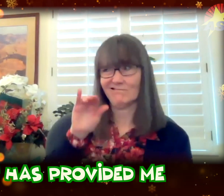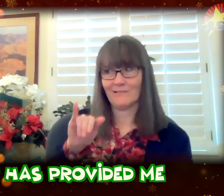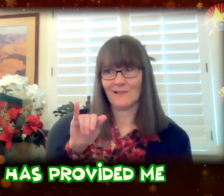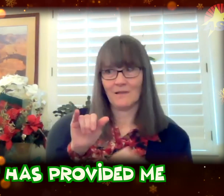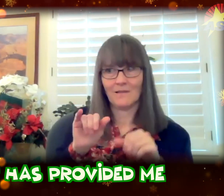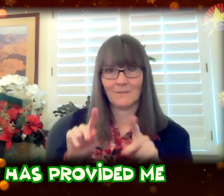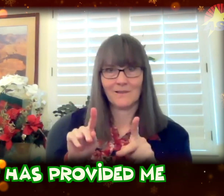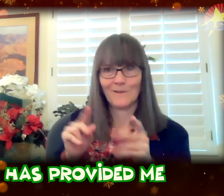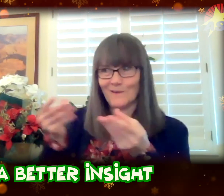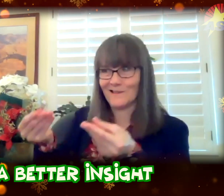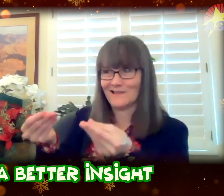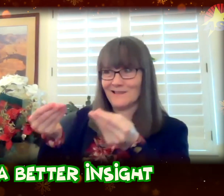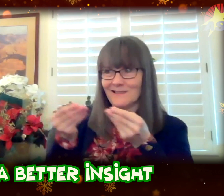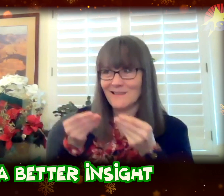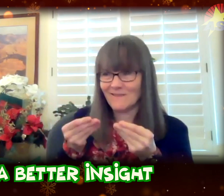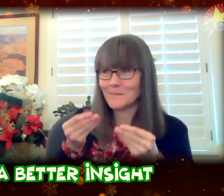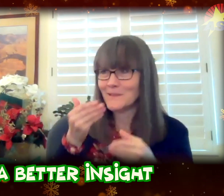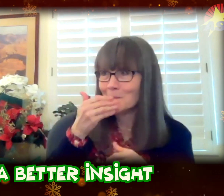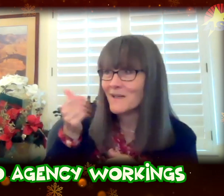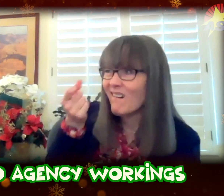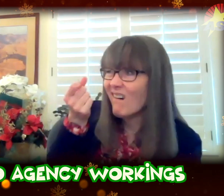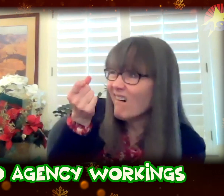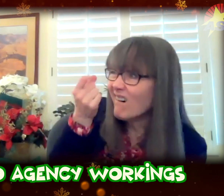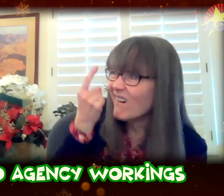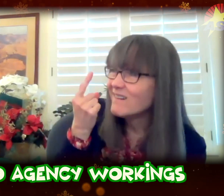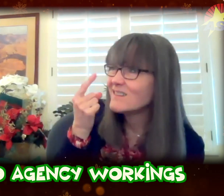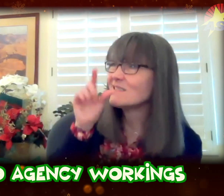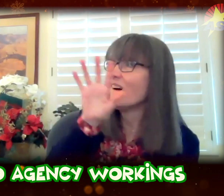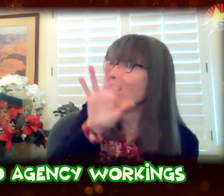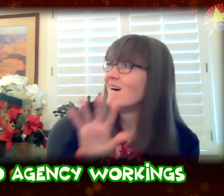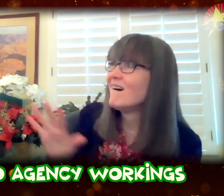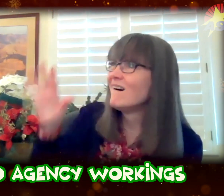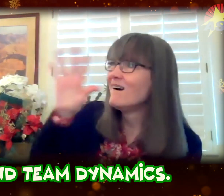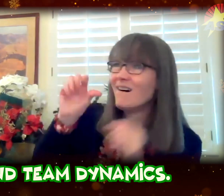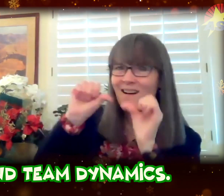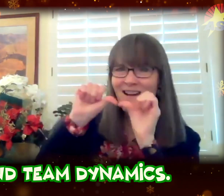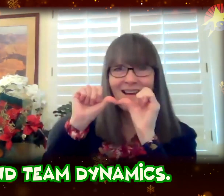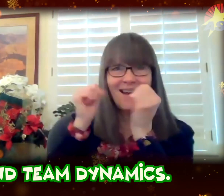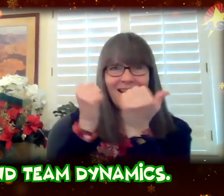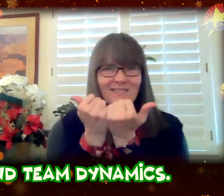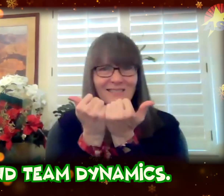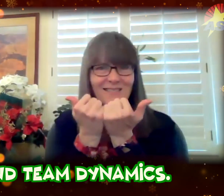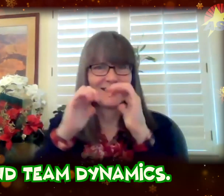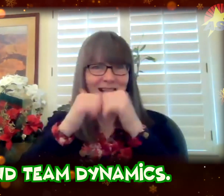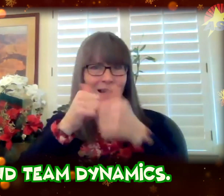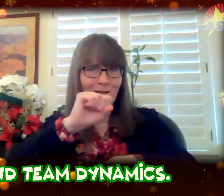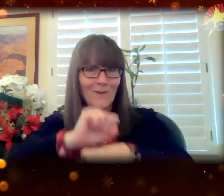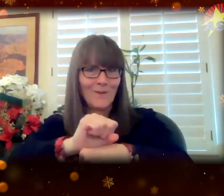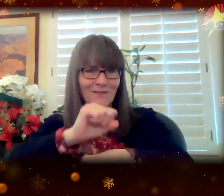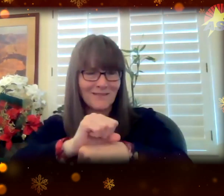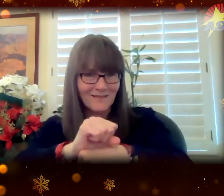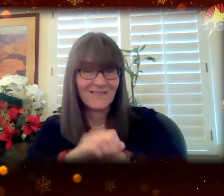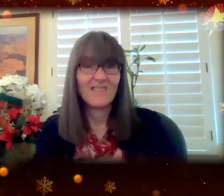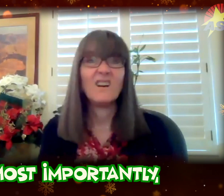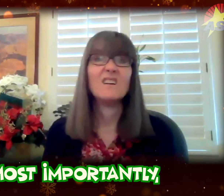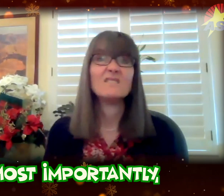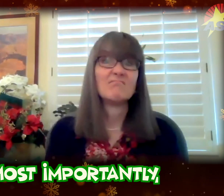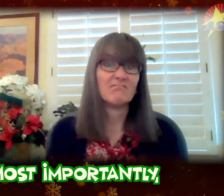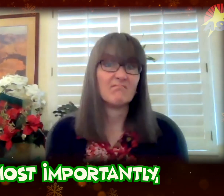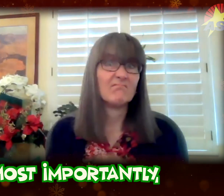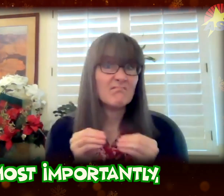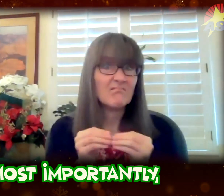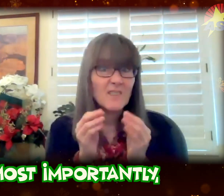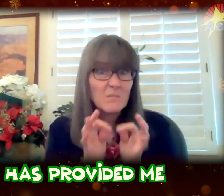It has provided me a better insight into agency workings and team dynamics.